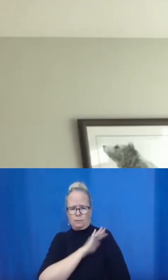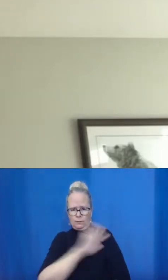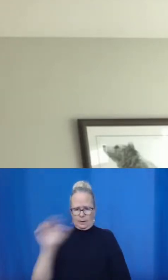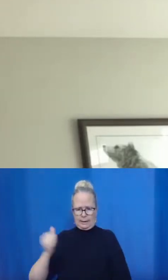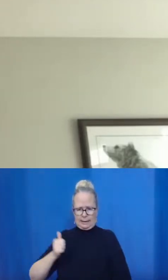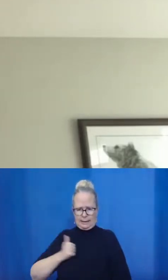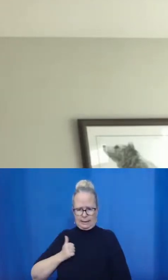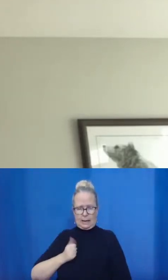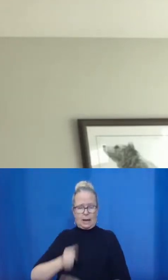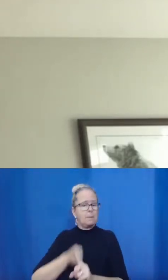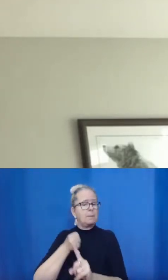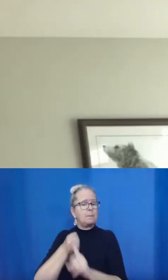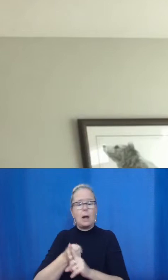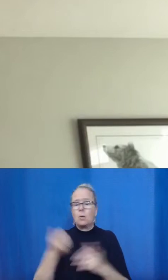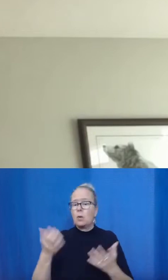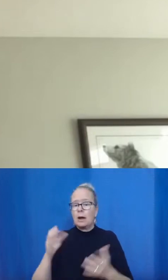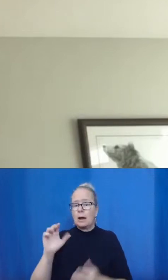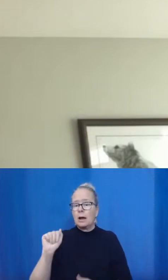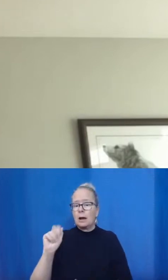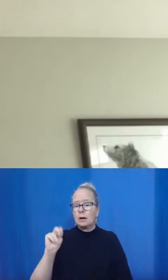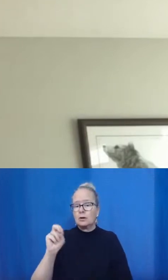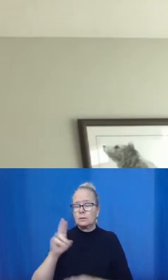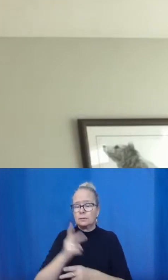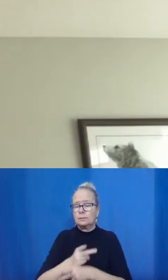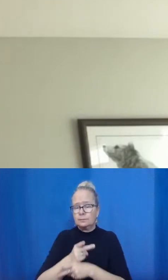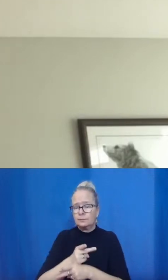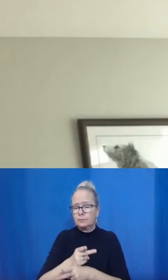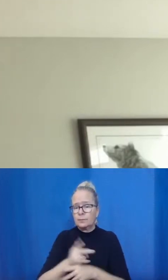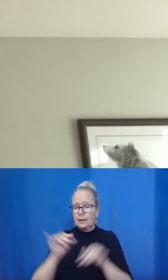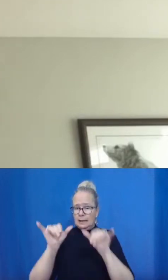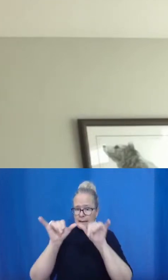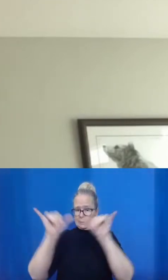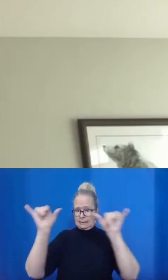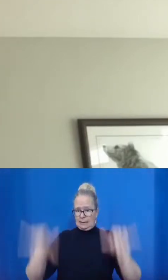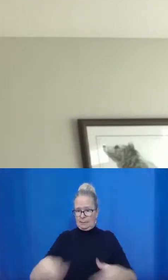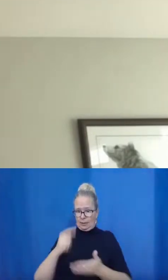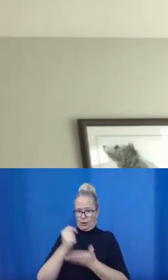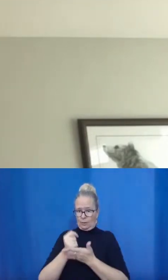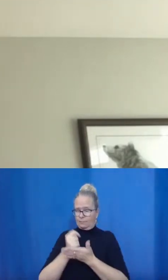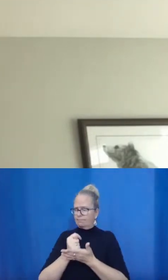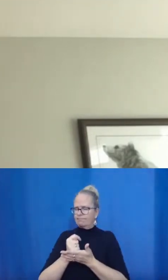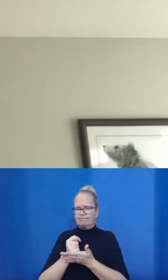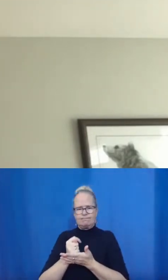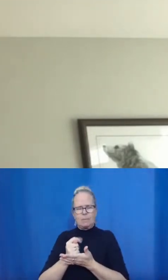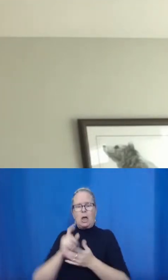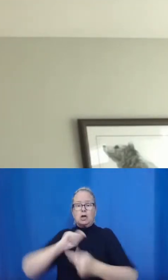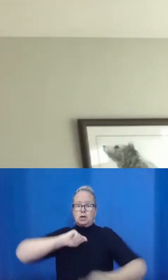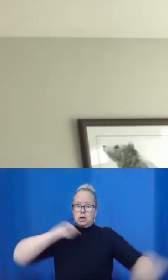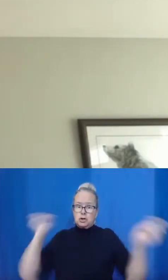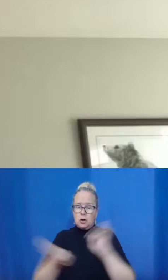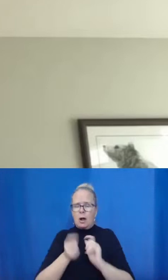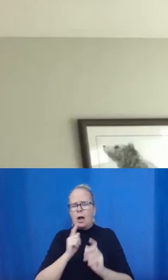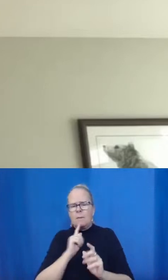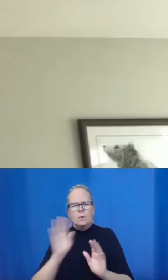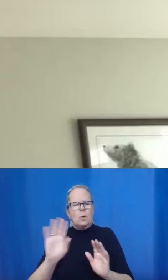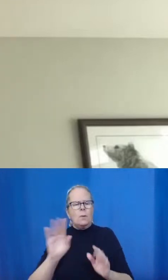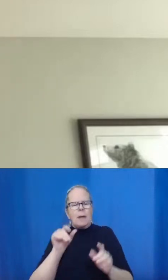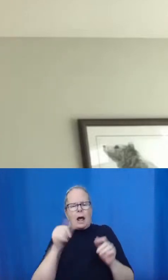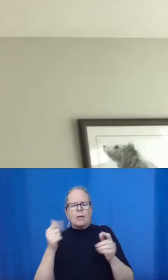like screening and the shift to virtual care in some centers. But as much as possible, the teams